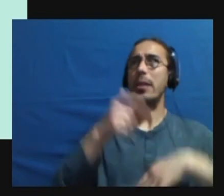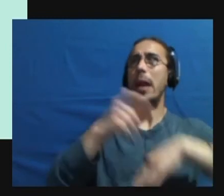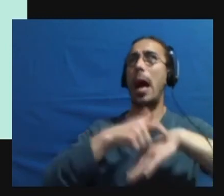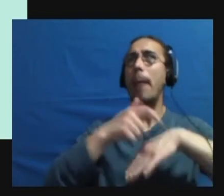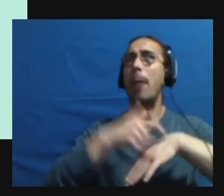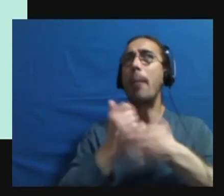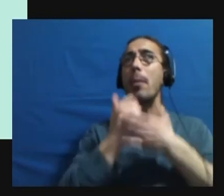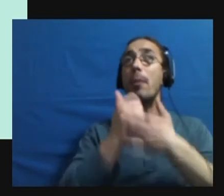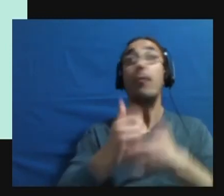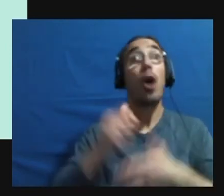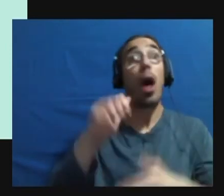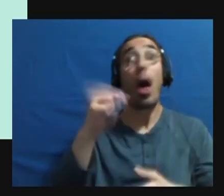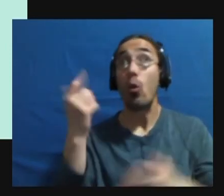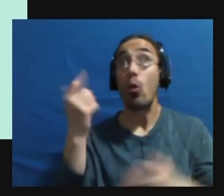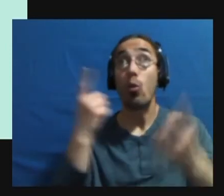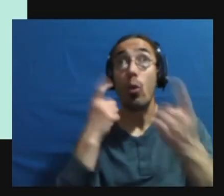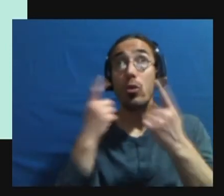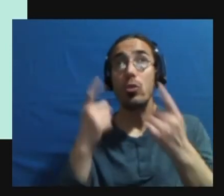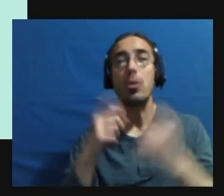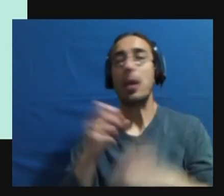Any other questions? Yeah.